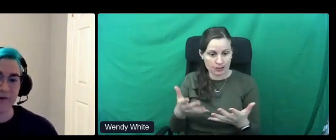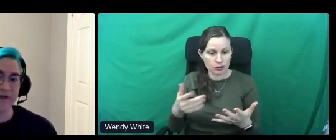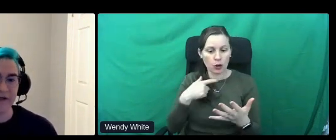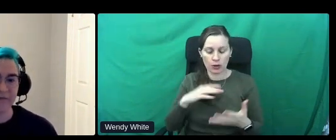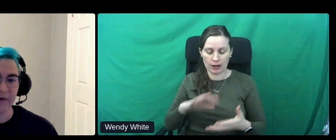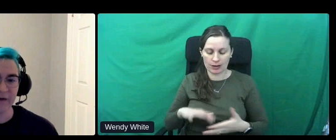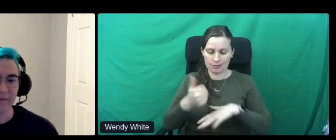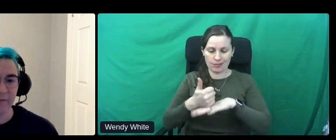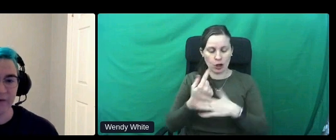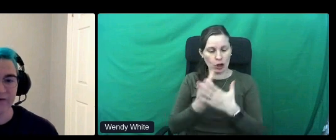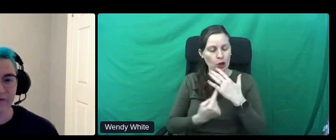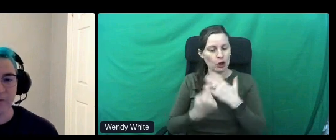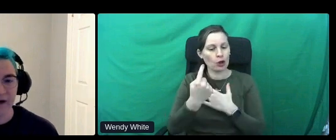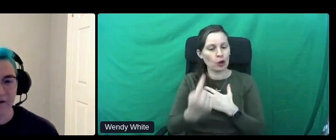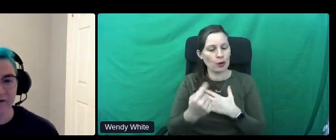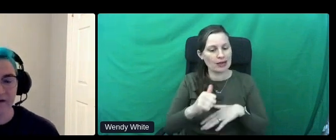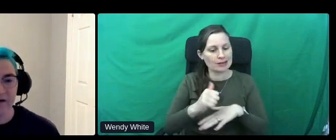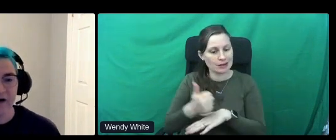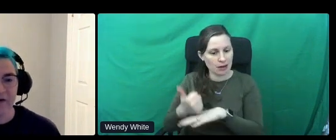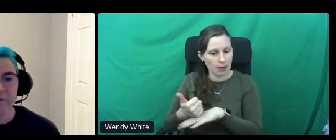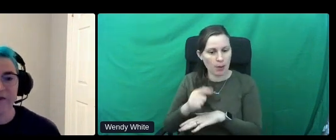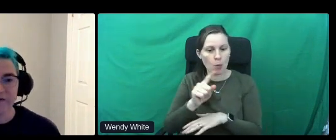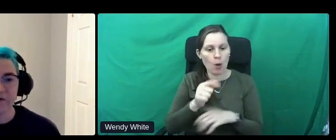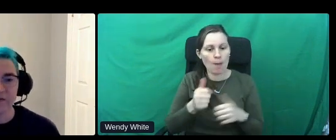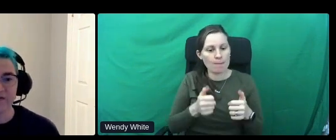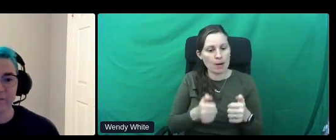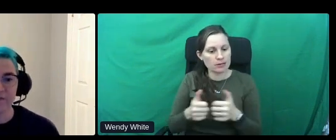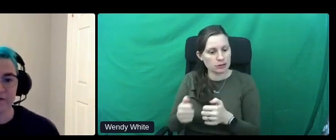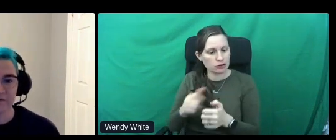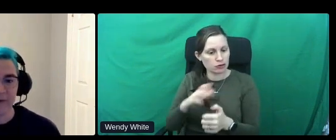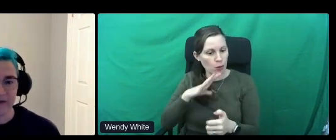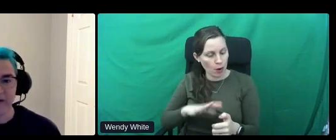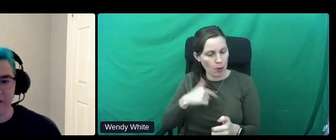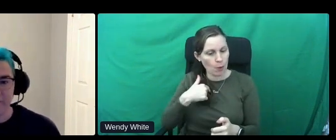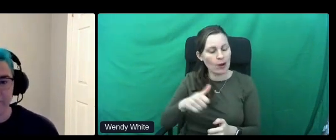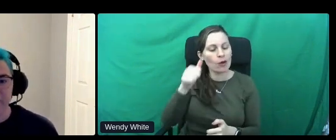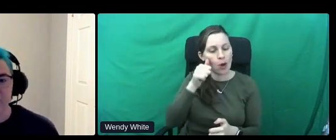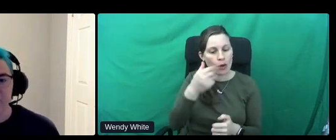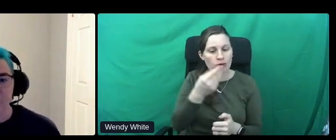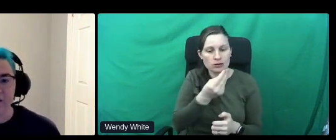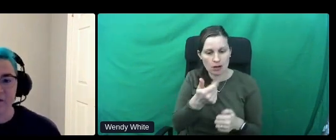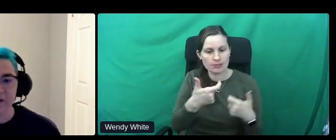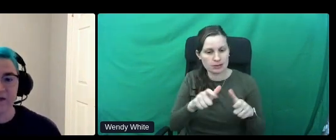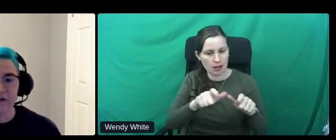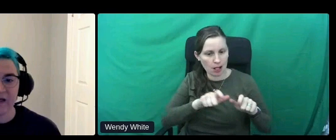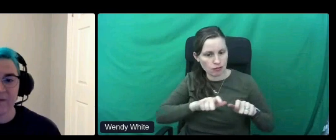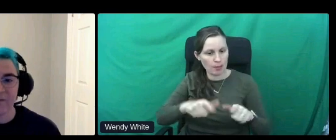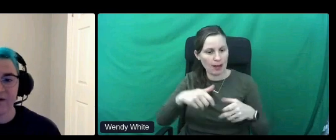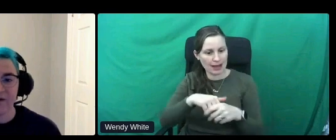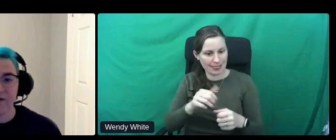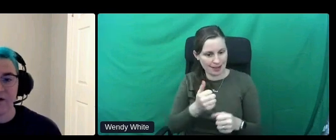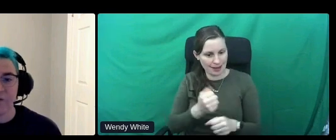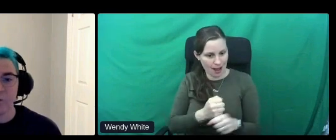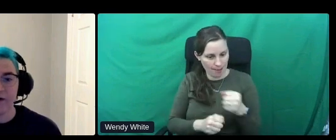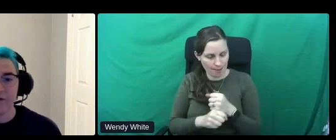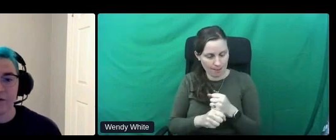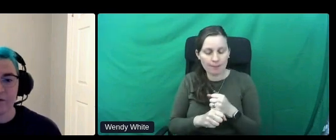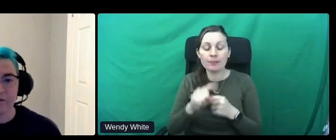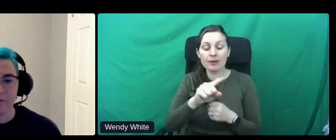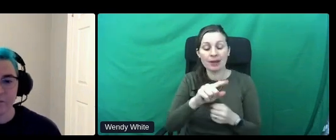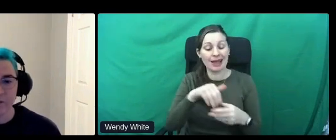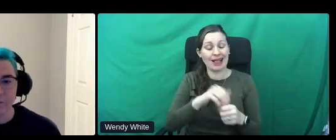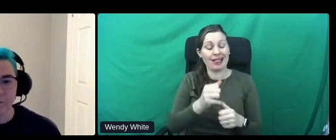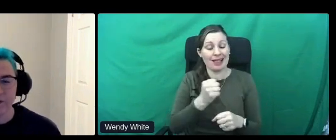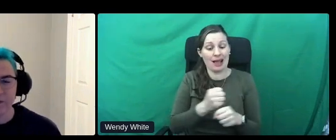of simultaneous button inputs required, although we do know that some still remain in the game. We knew that in the game where the